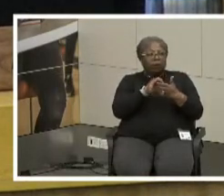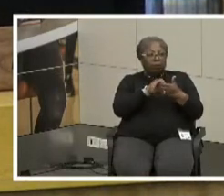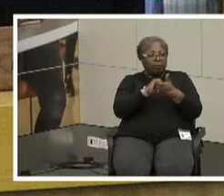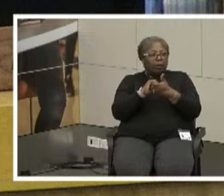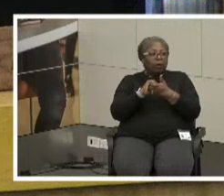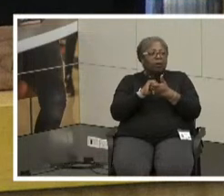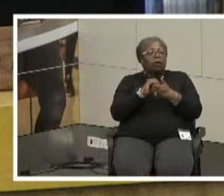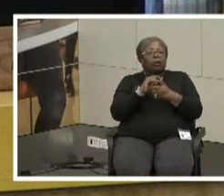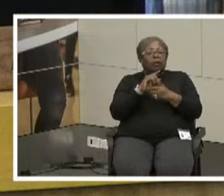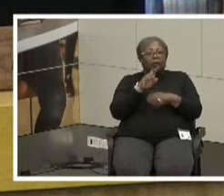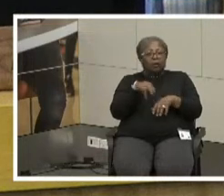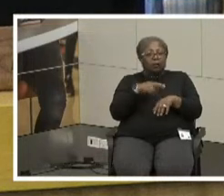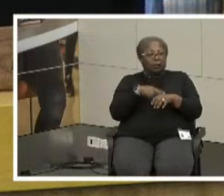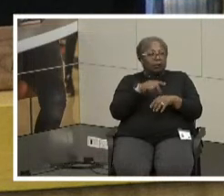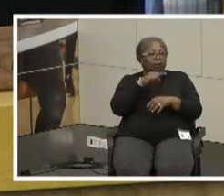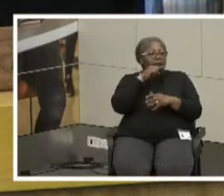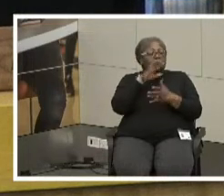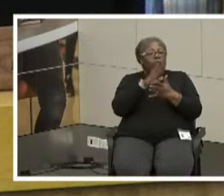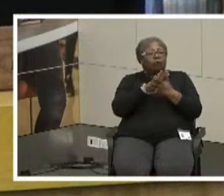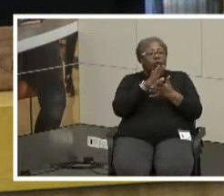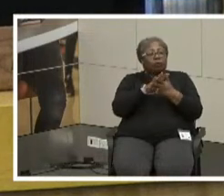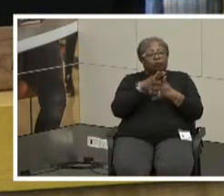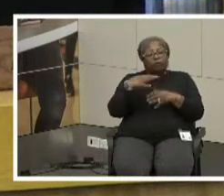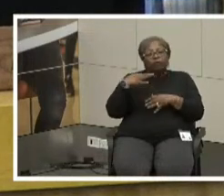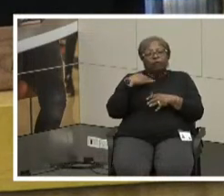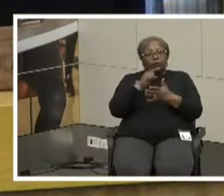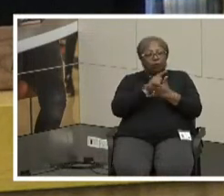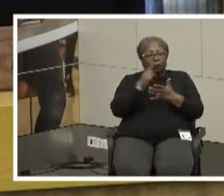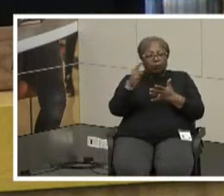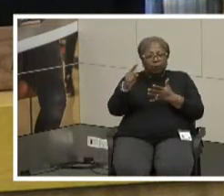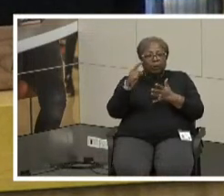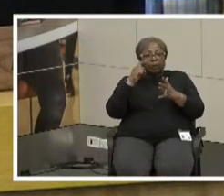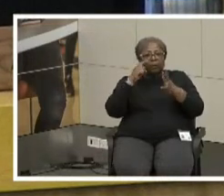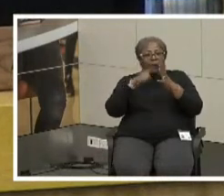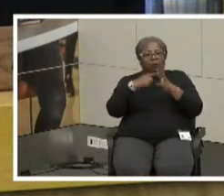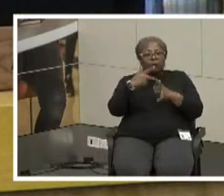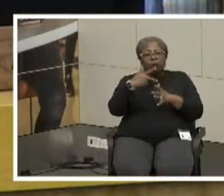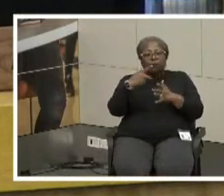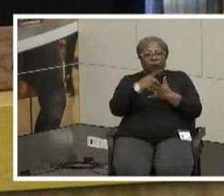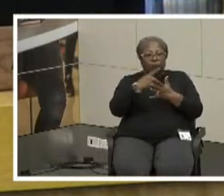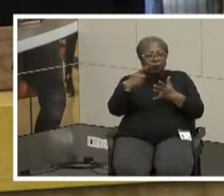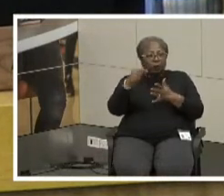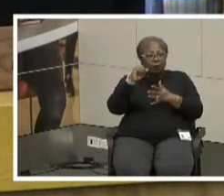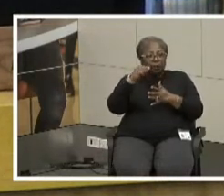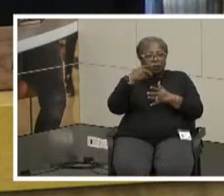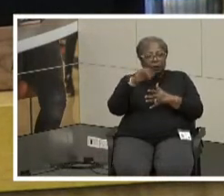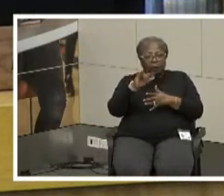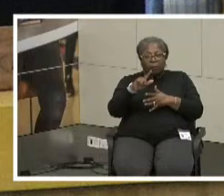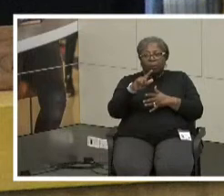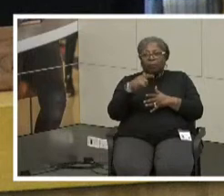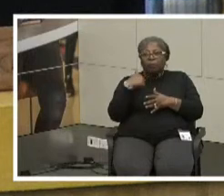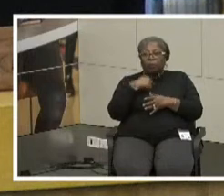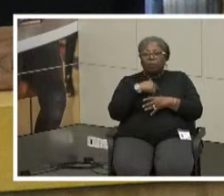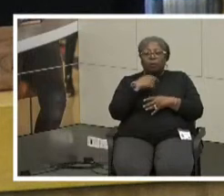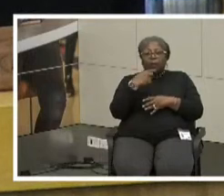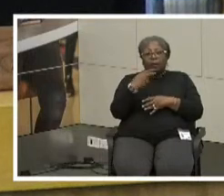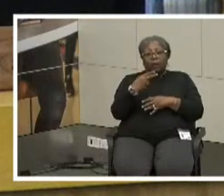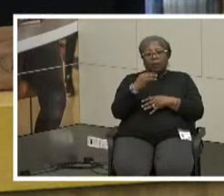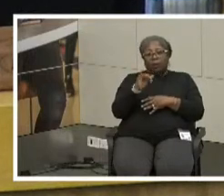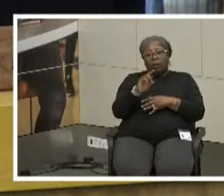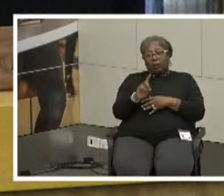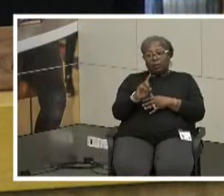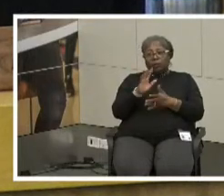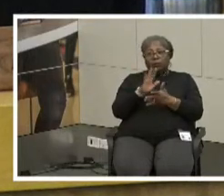and whereas National Public School volunteer week is observed during the third full week of April now therefore we the Houston Independent School